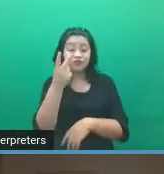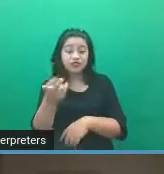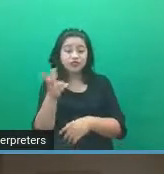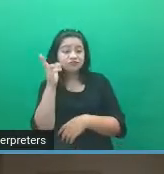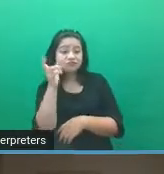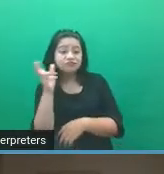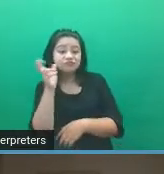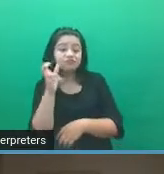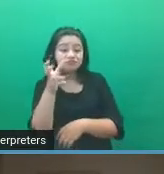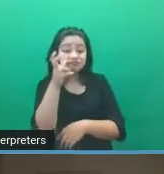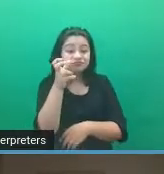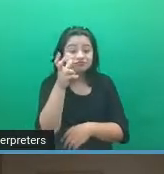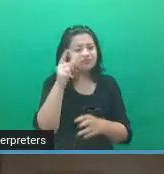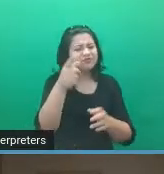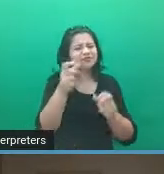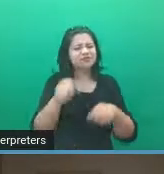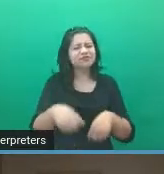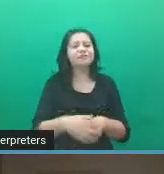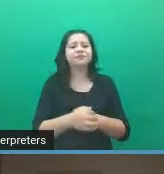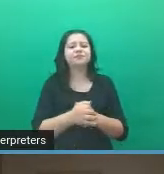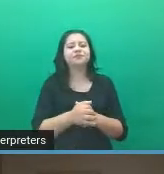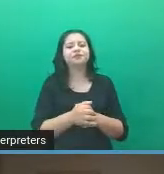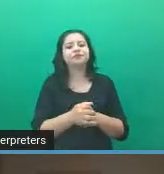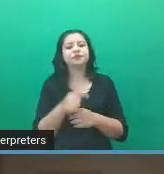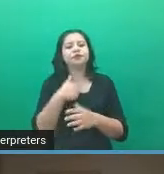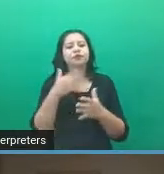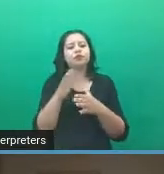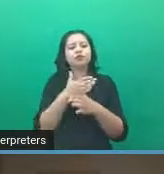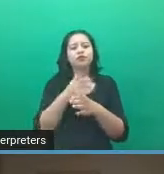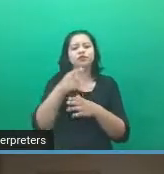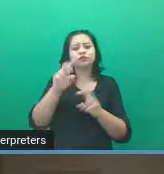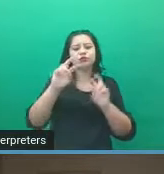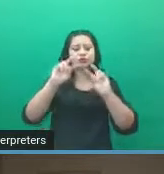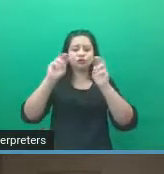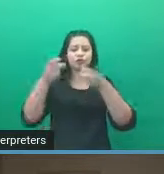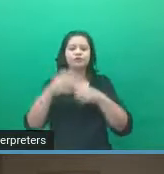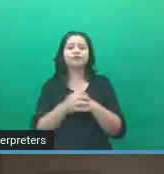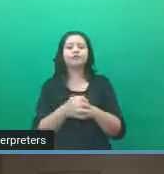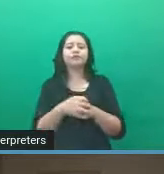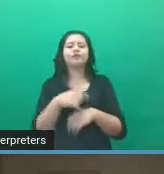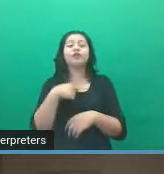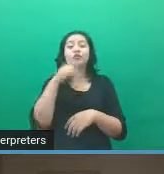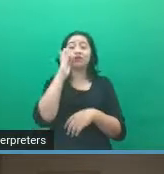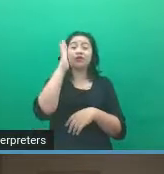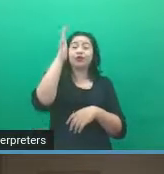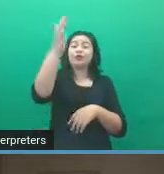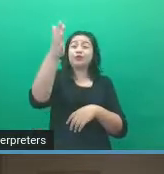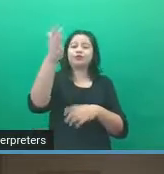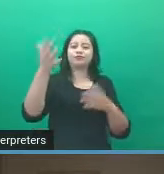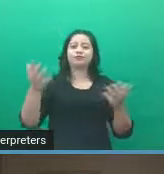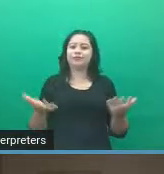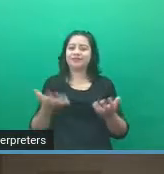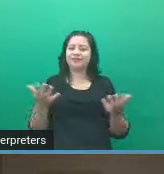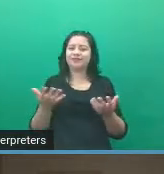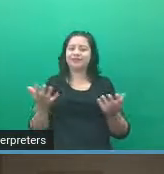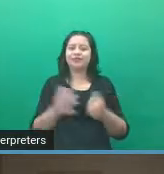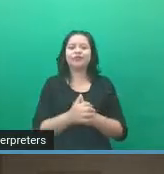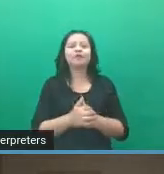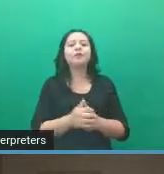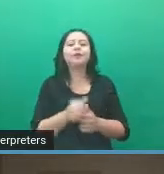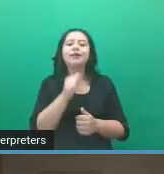today. And also share this quote: "The future is already here. It's just not very